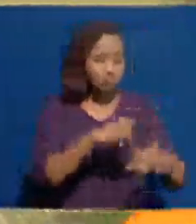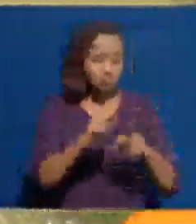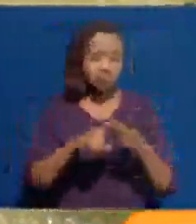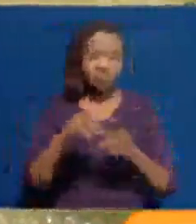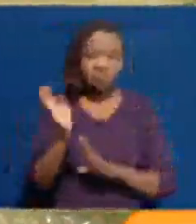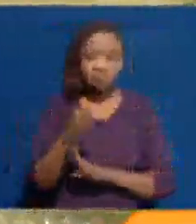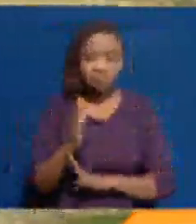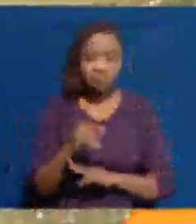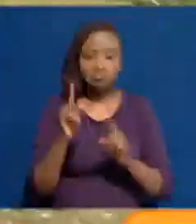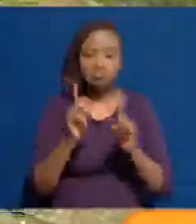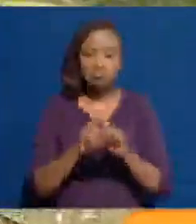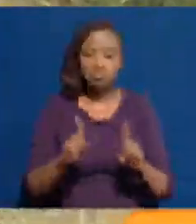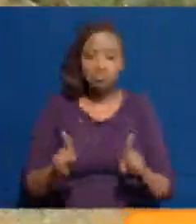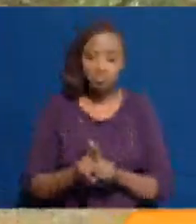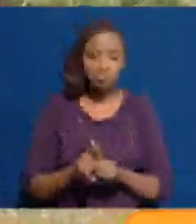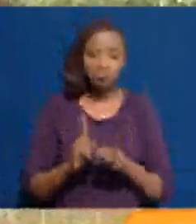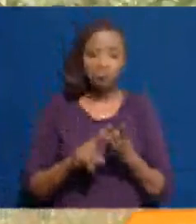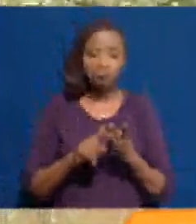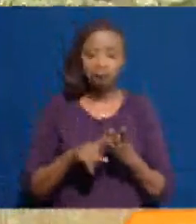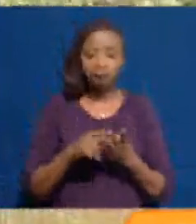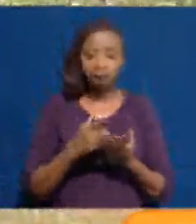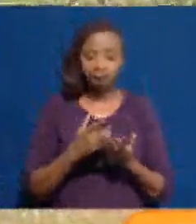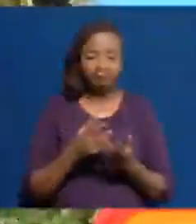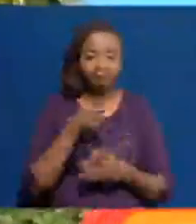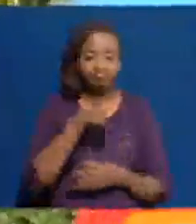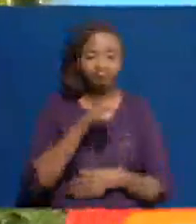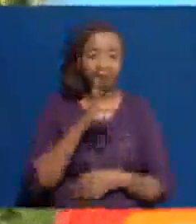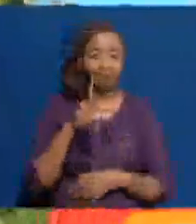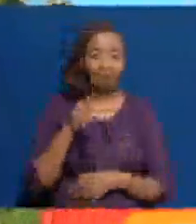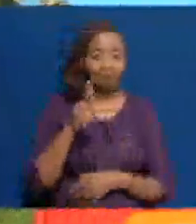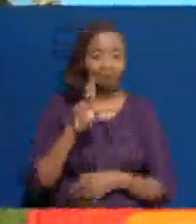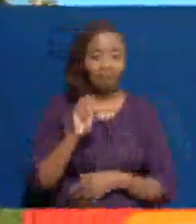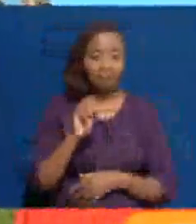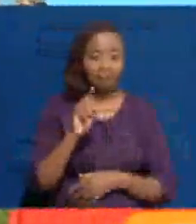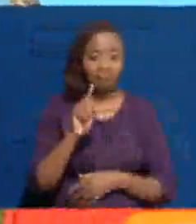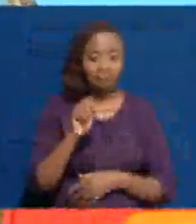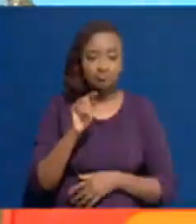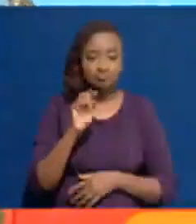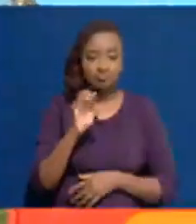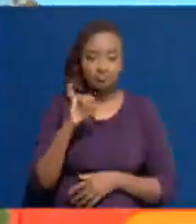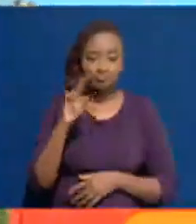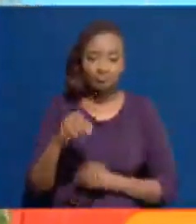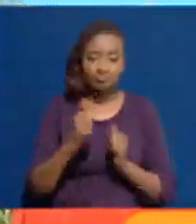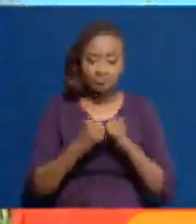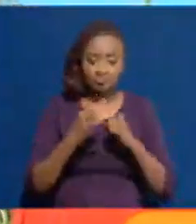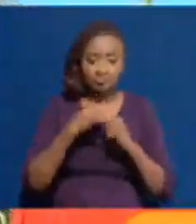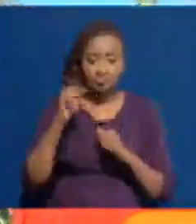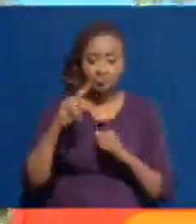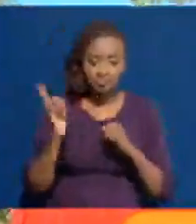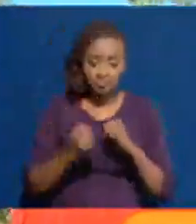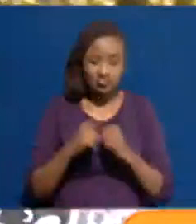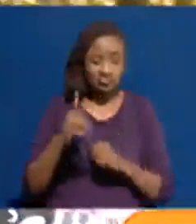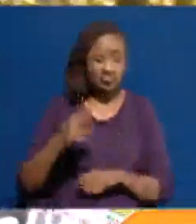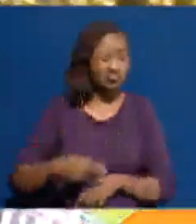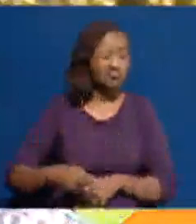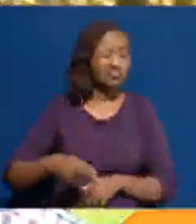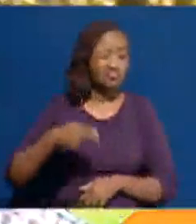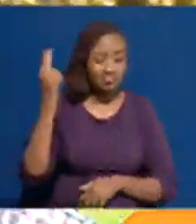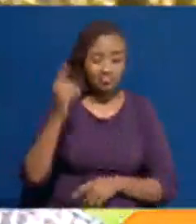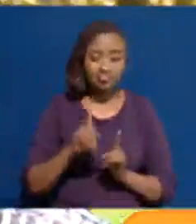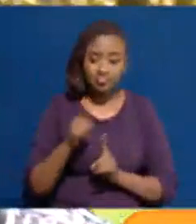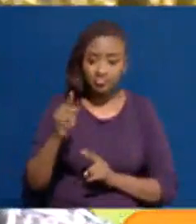even poultry. It has a high crude protein of 18.6. It's among the highest and the one of the